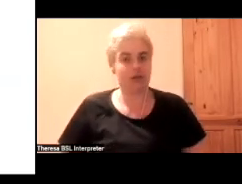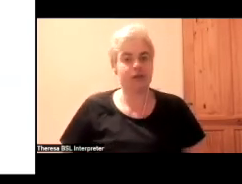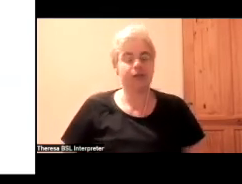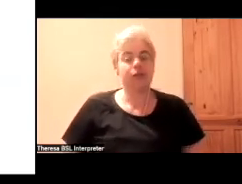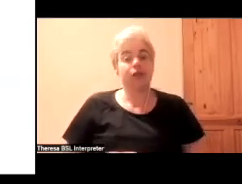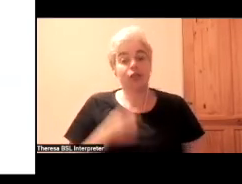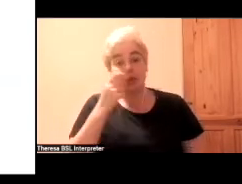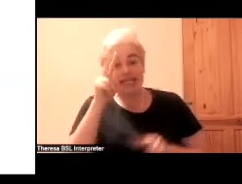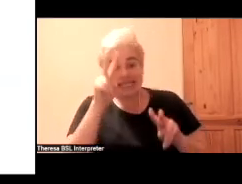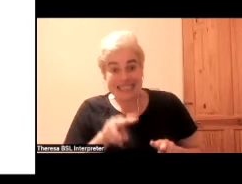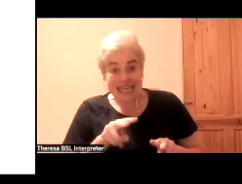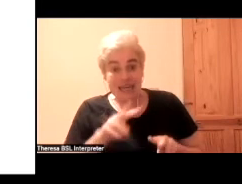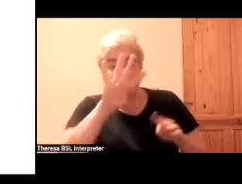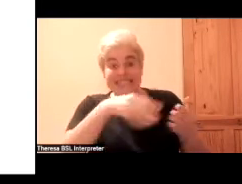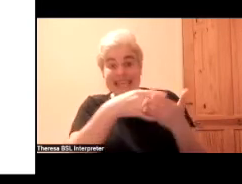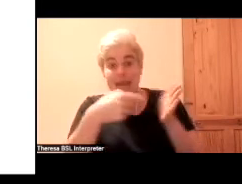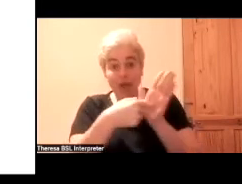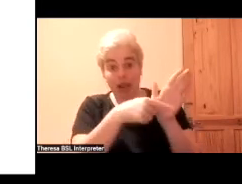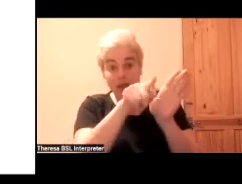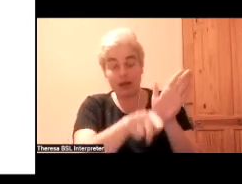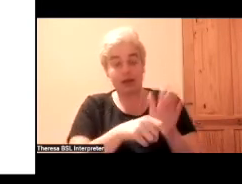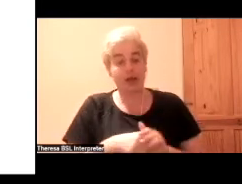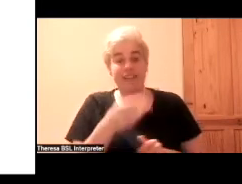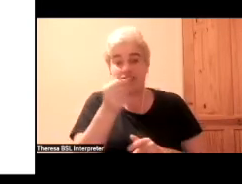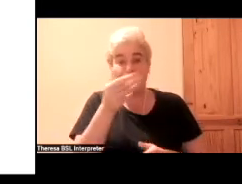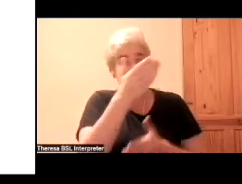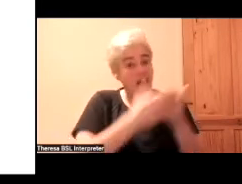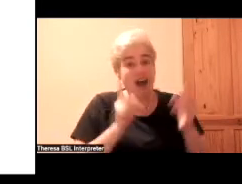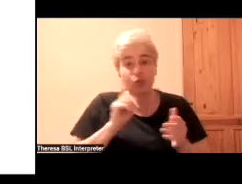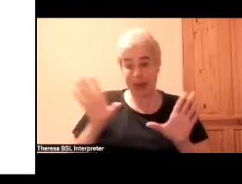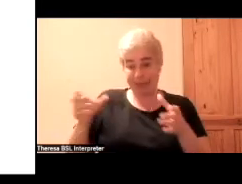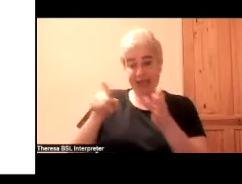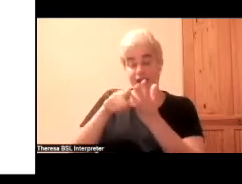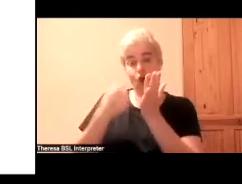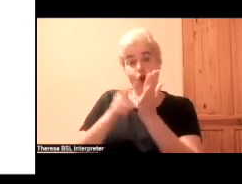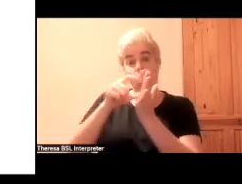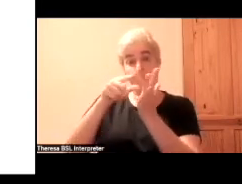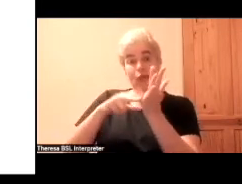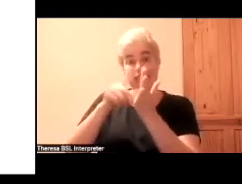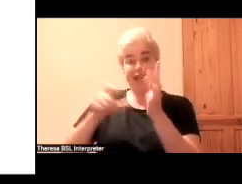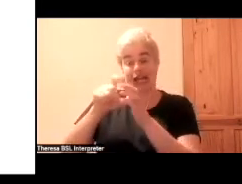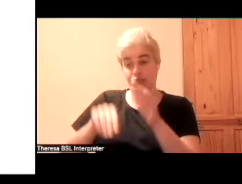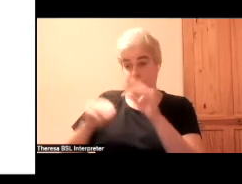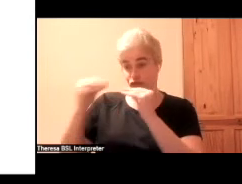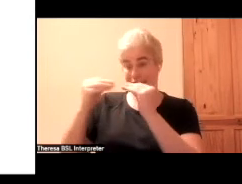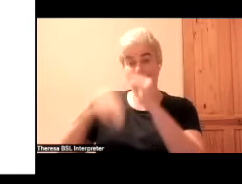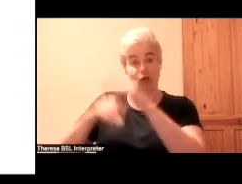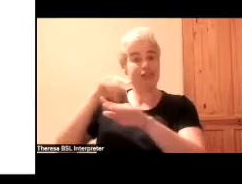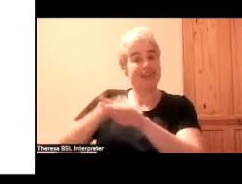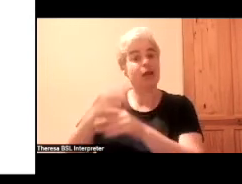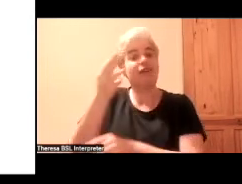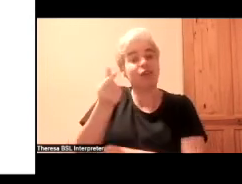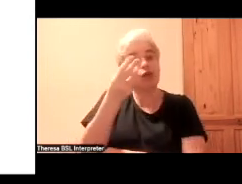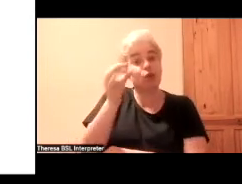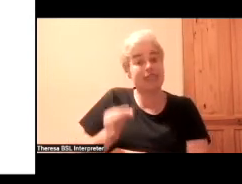As you can see from the table, fewer than half of women ordinands train full-time, and fewer than